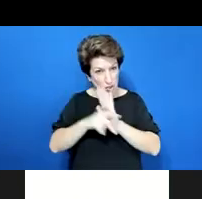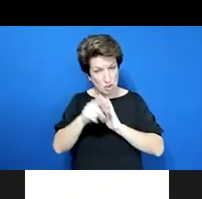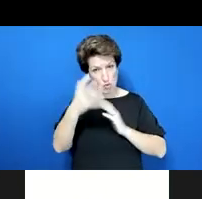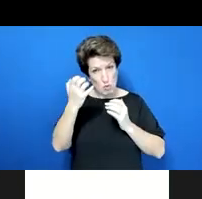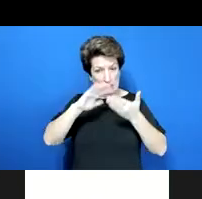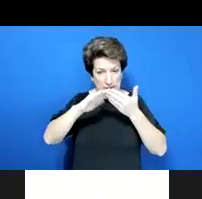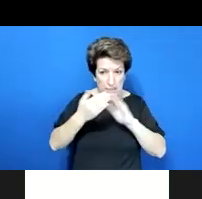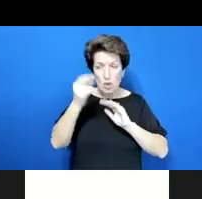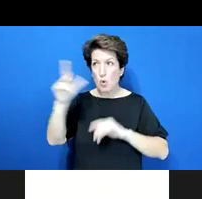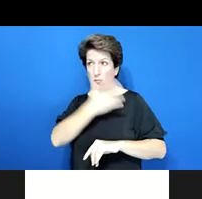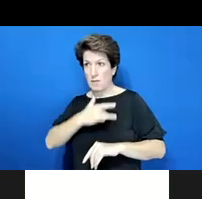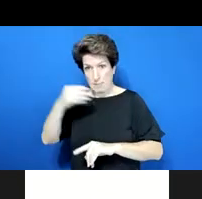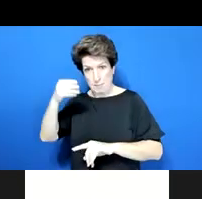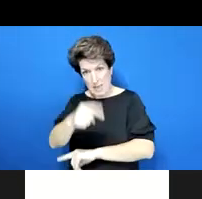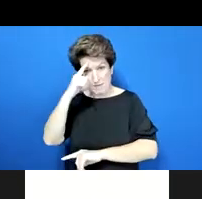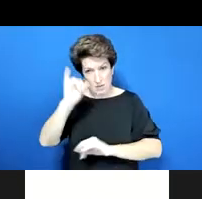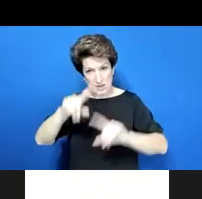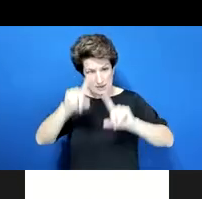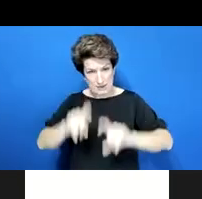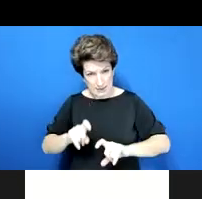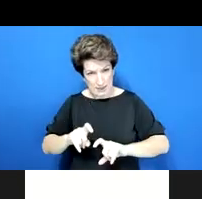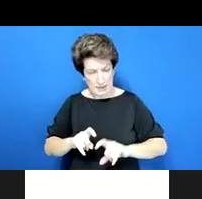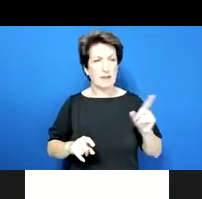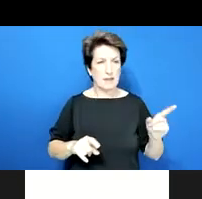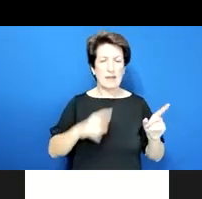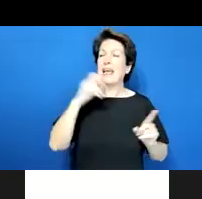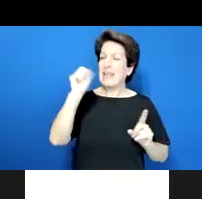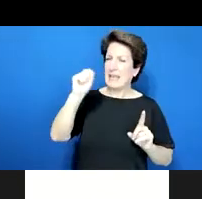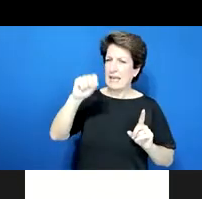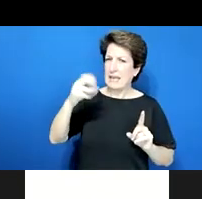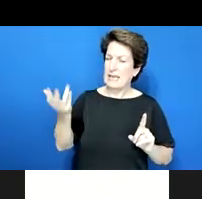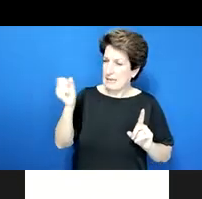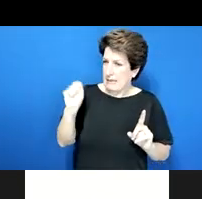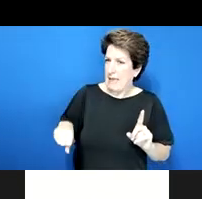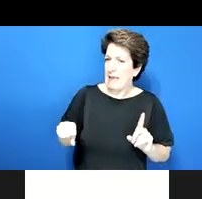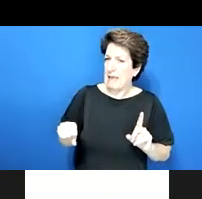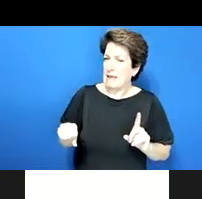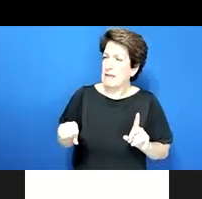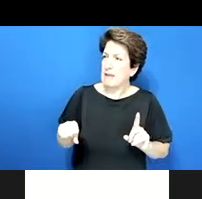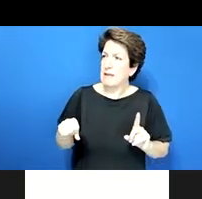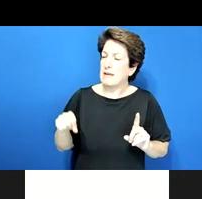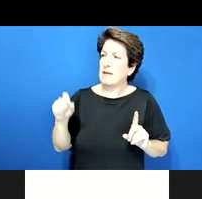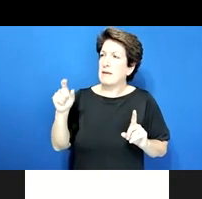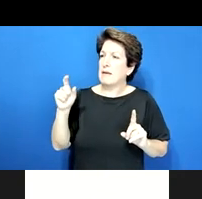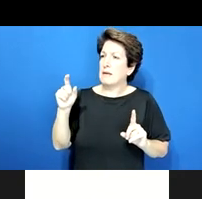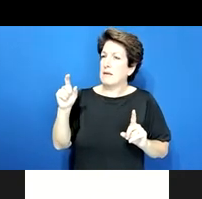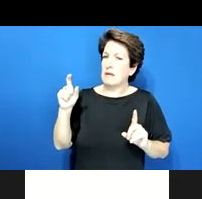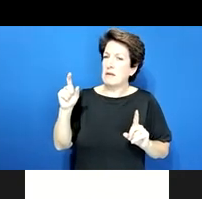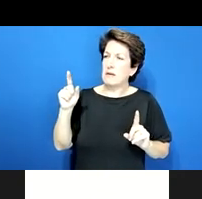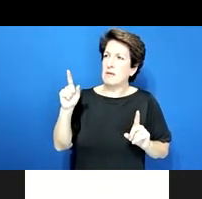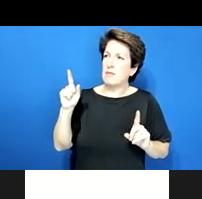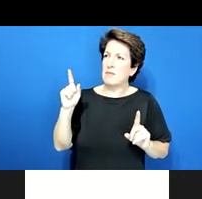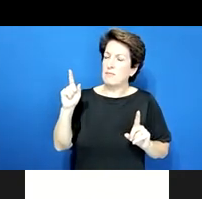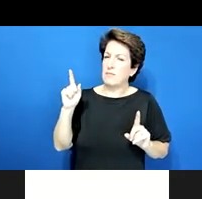does pay for the tests? Yes, that's what I'm asking. That is there any way that instead of the province, if